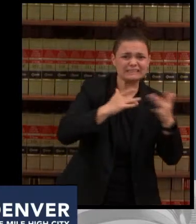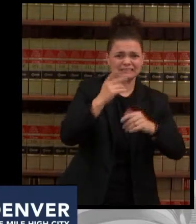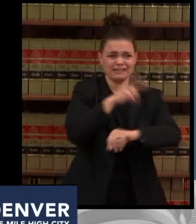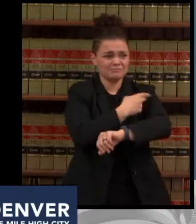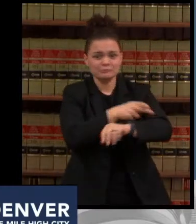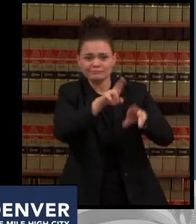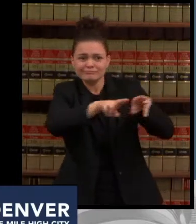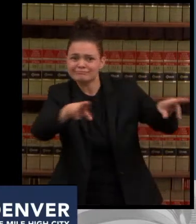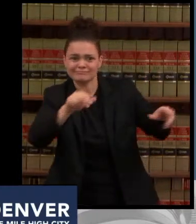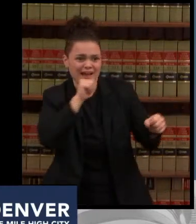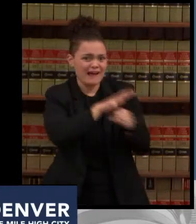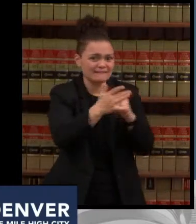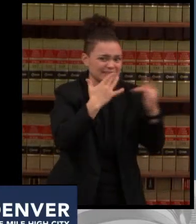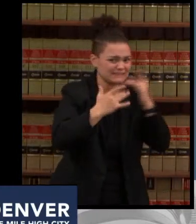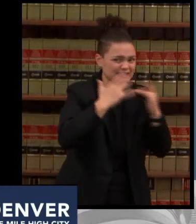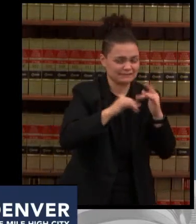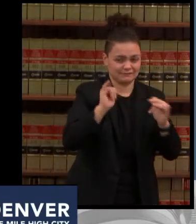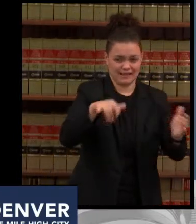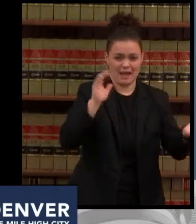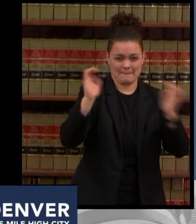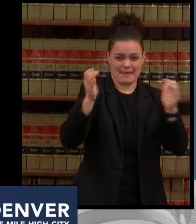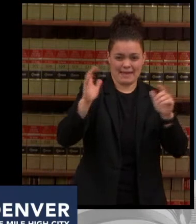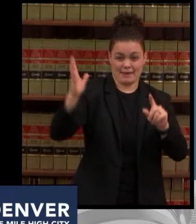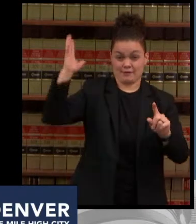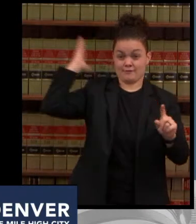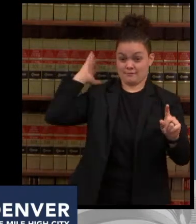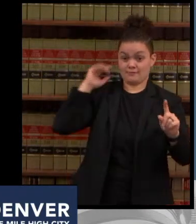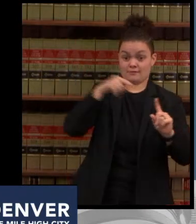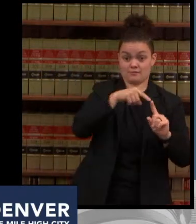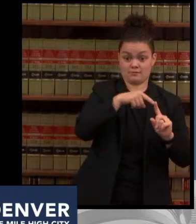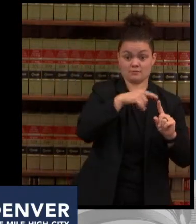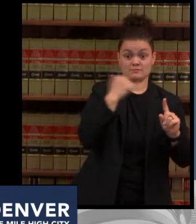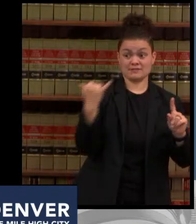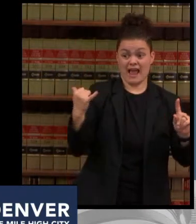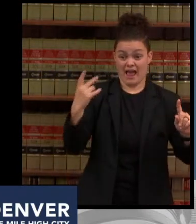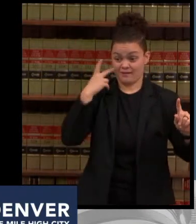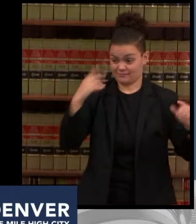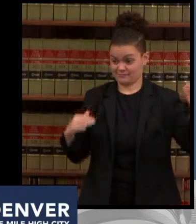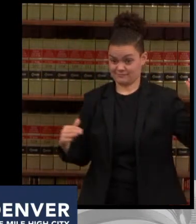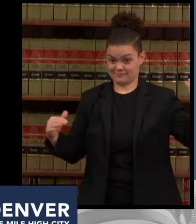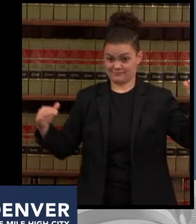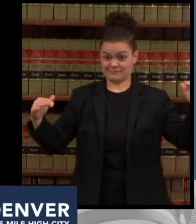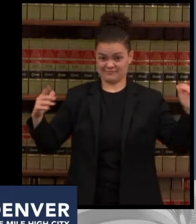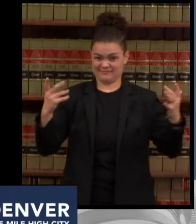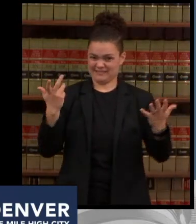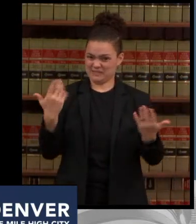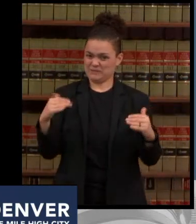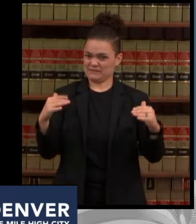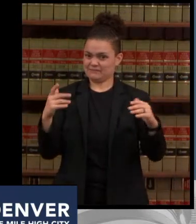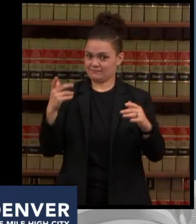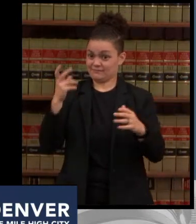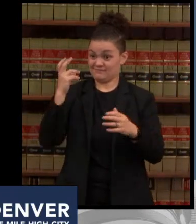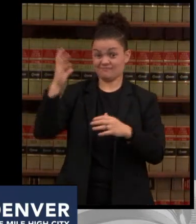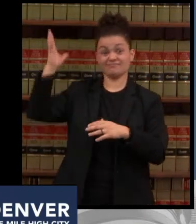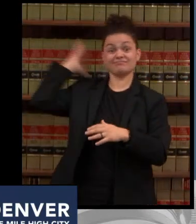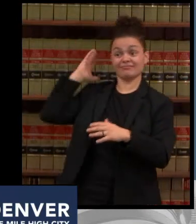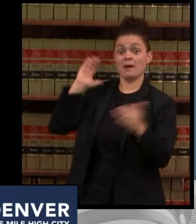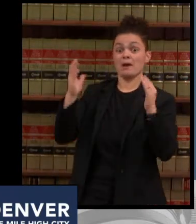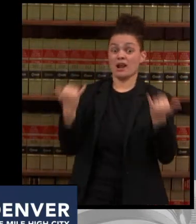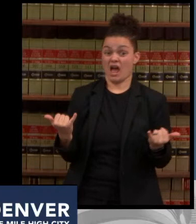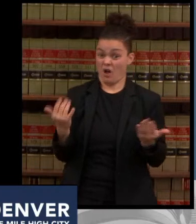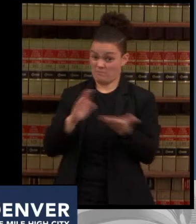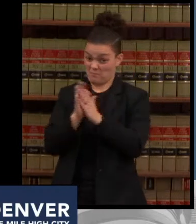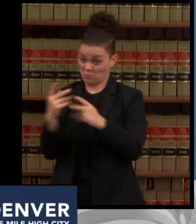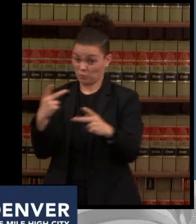So in many ways, we're in a worse spot now than we were at the beginning of the pandemic, and the only way to get out of this long term is to get